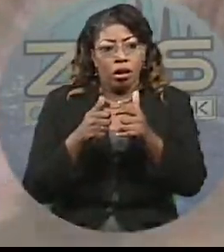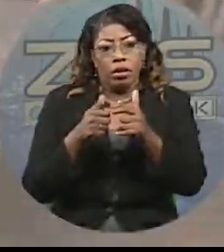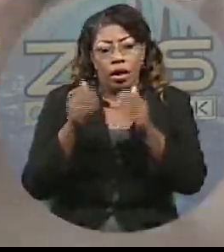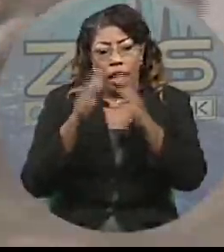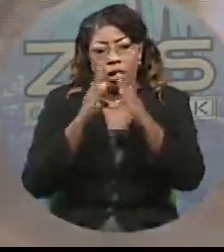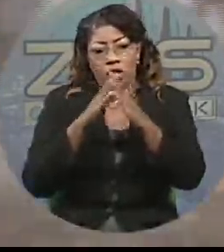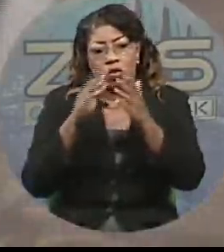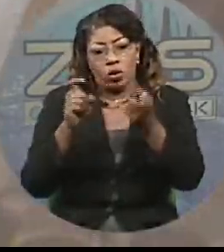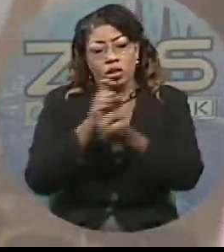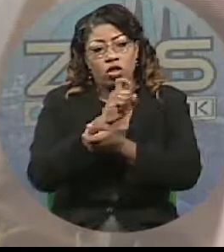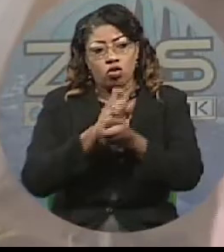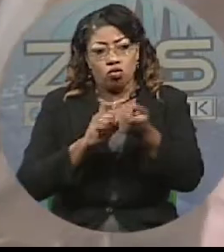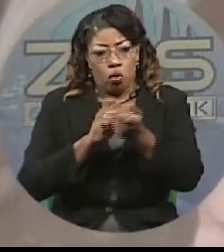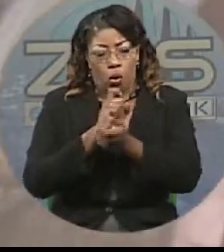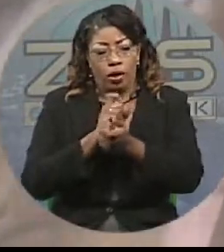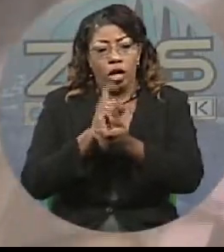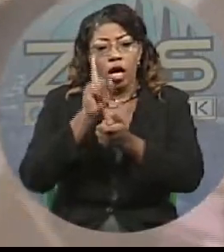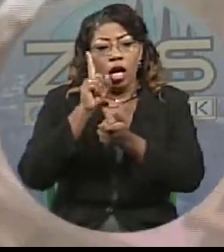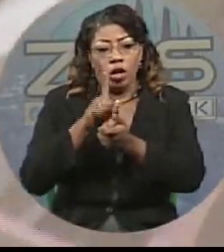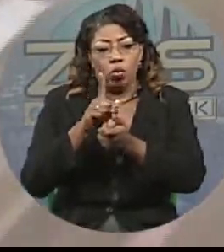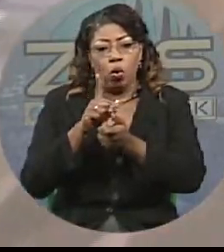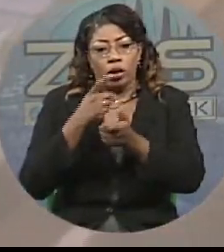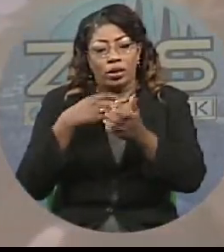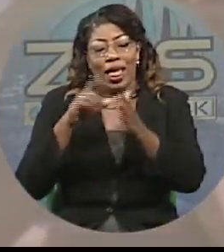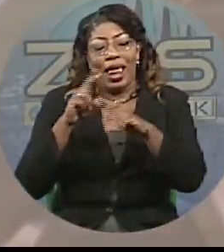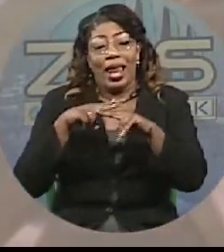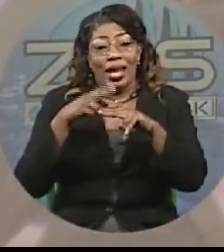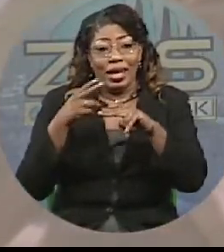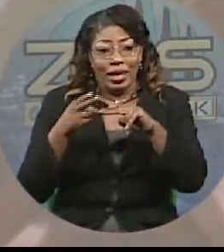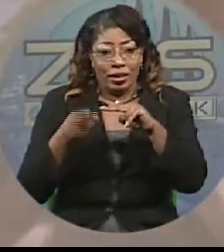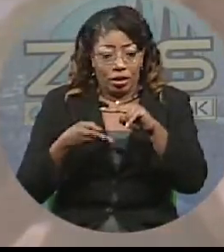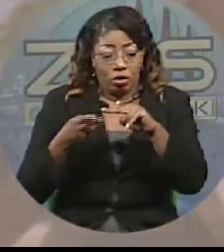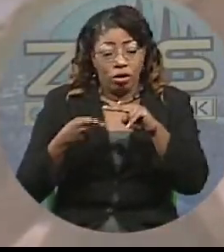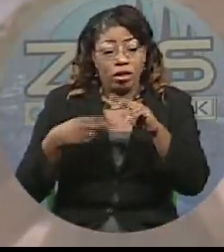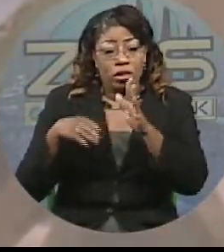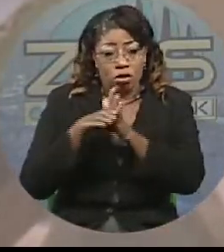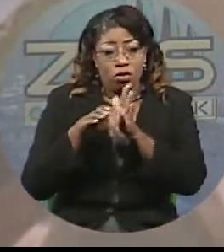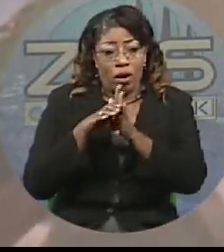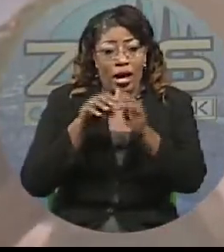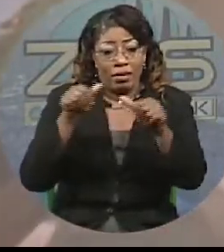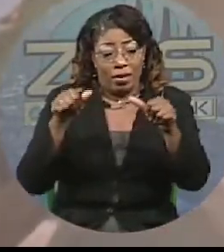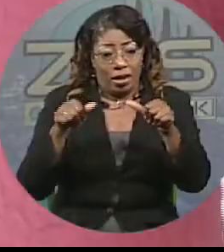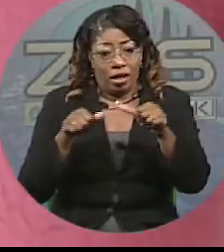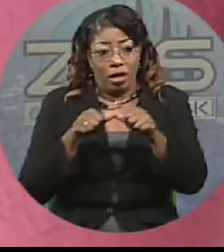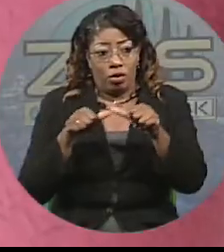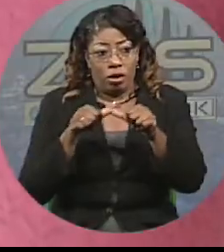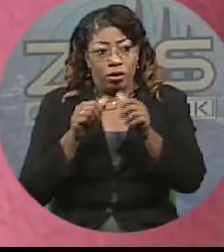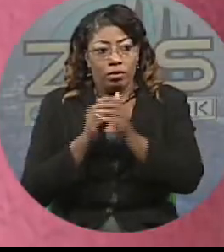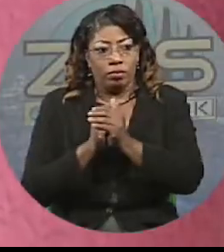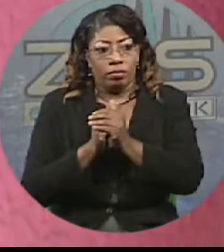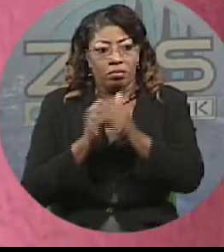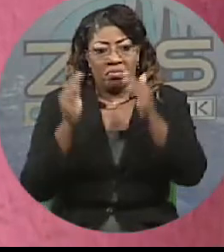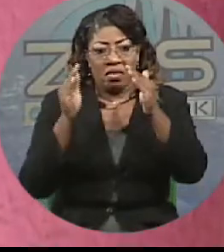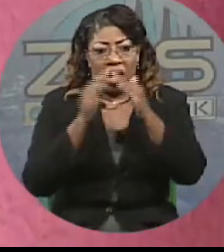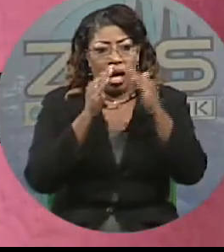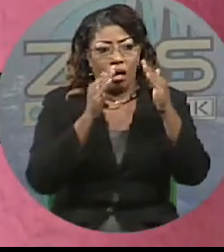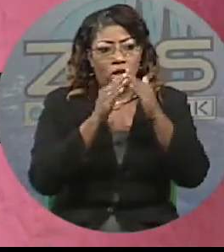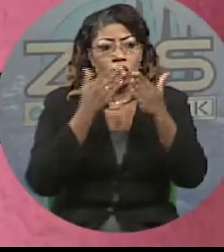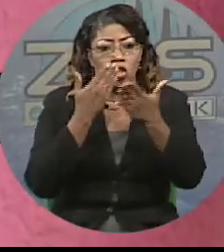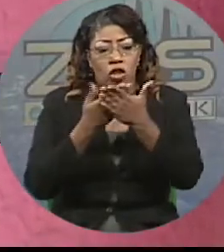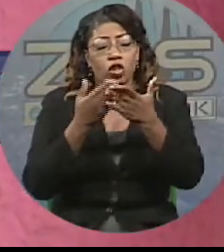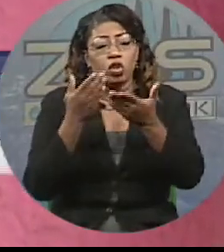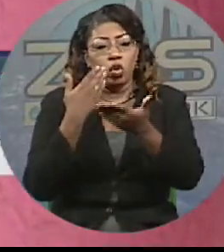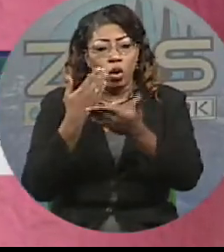rubble and one less crime haven demolished. Reverend L.G. McPhee lives nearby. Houses, them is good to